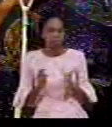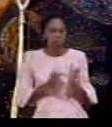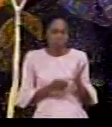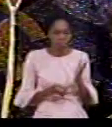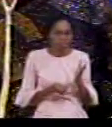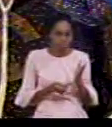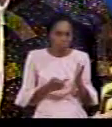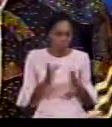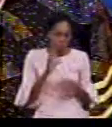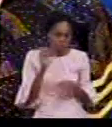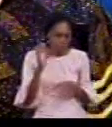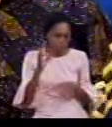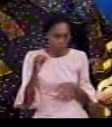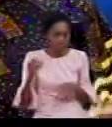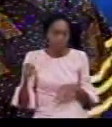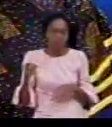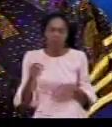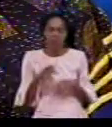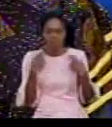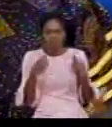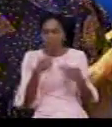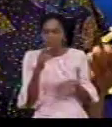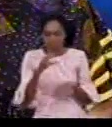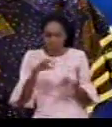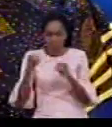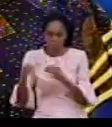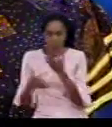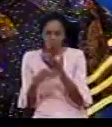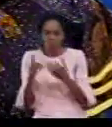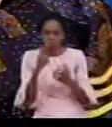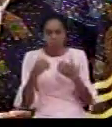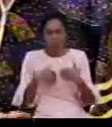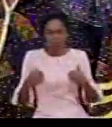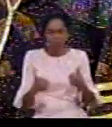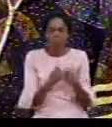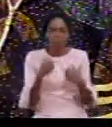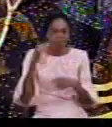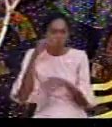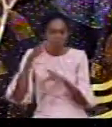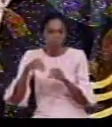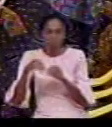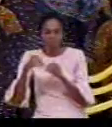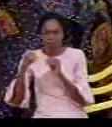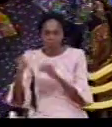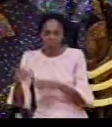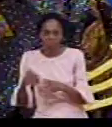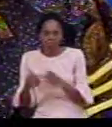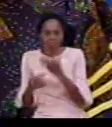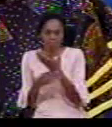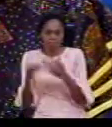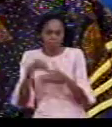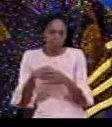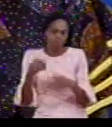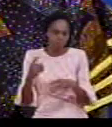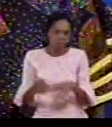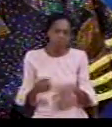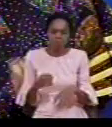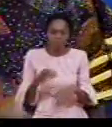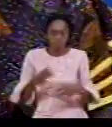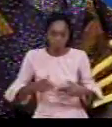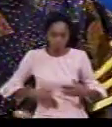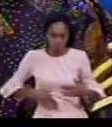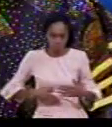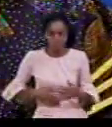challenge. So I laid my hand where I have the challenge, and getting home, I feel like using the restroom. And when I used the restroom,